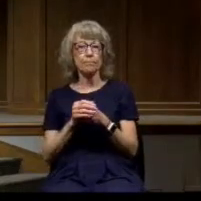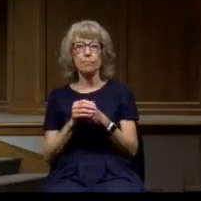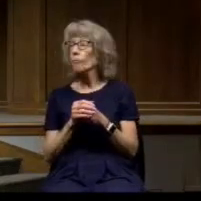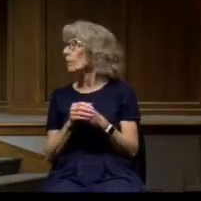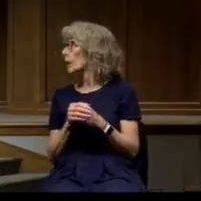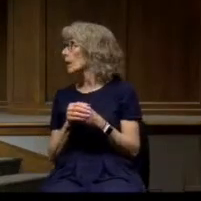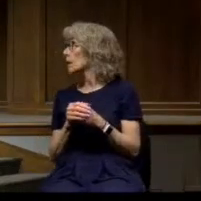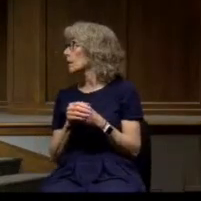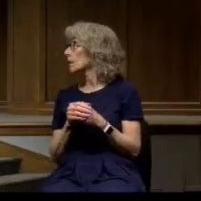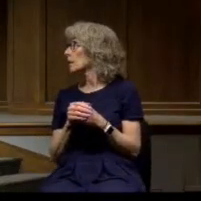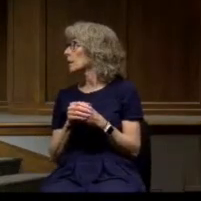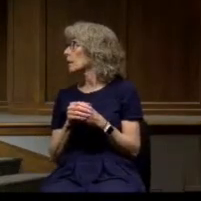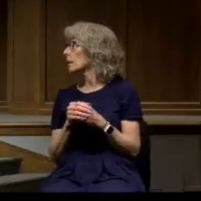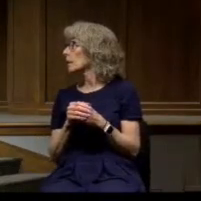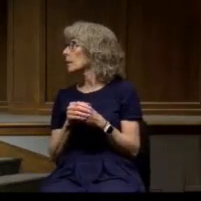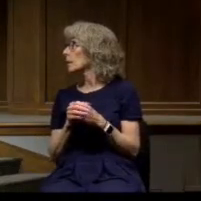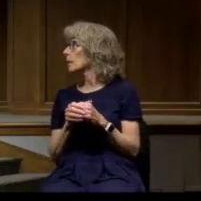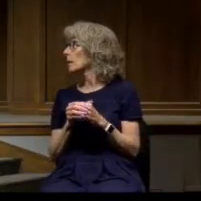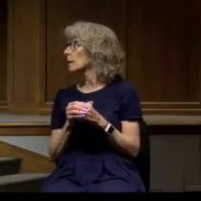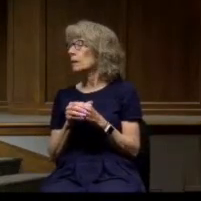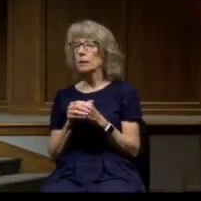It's such a powerful text.